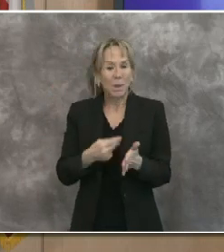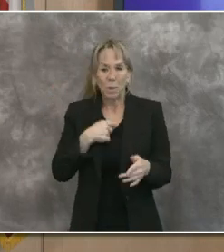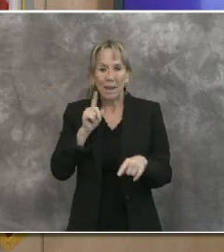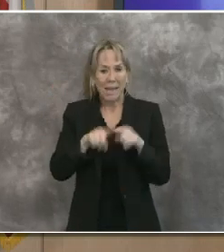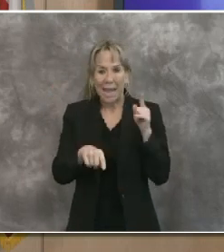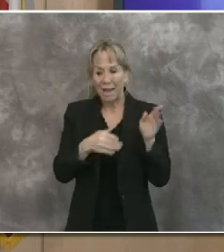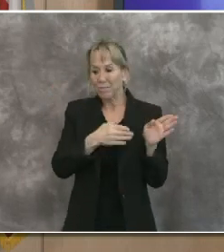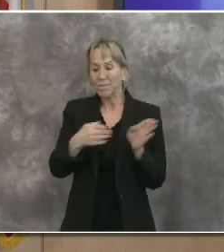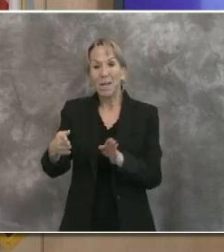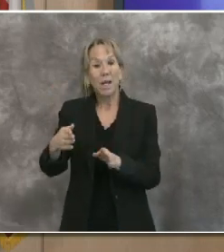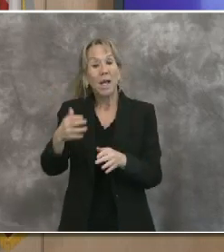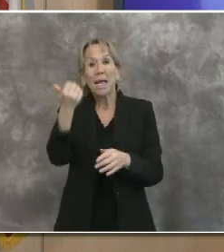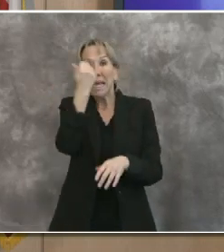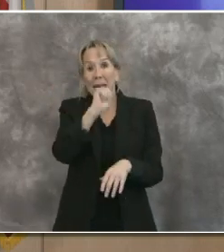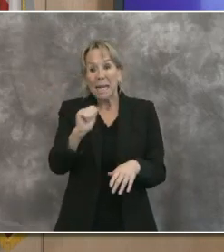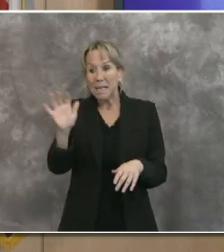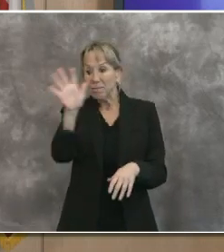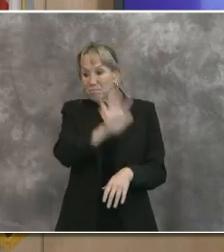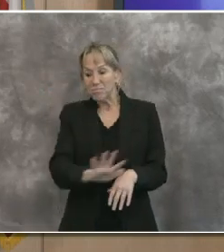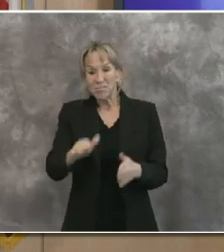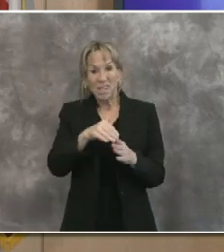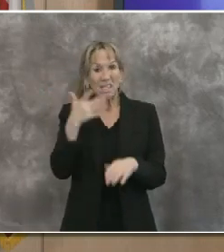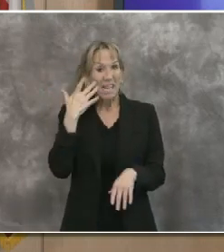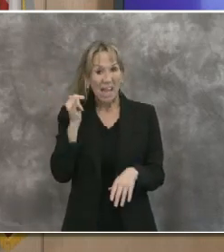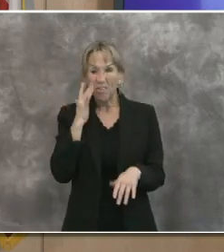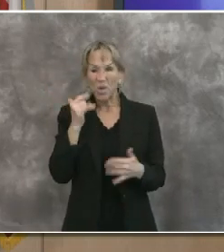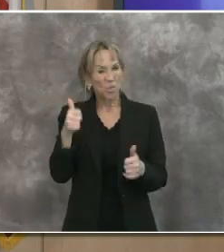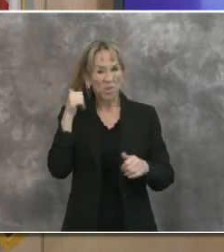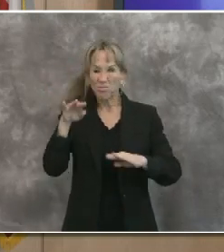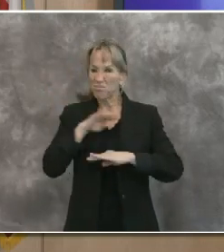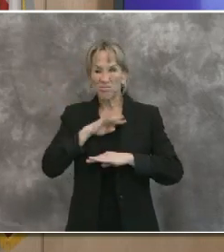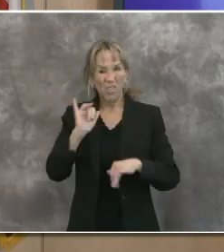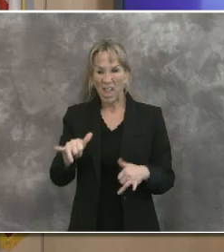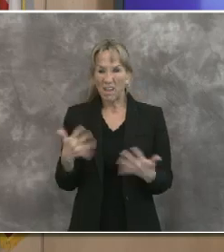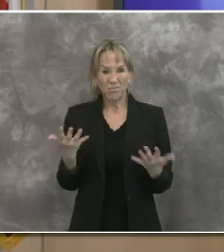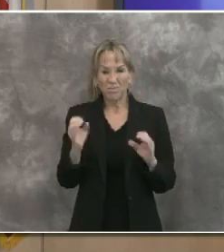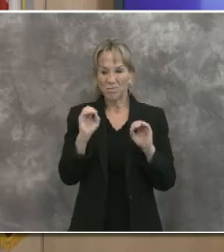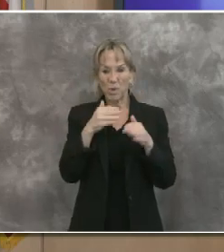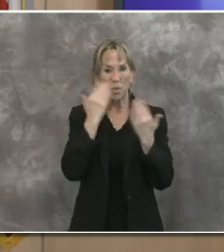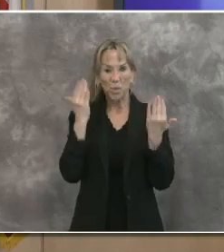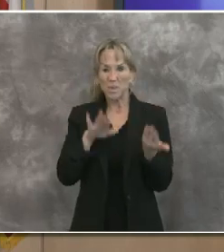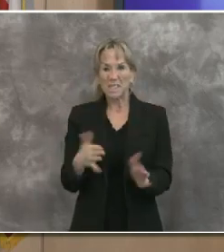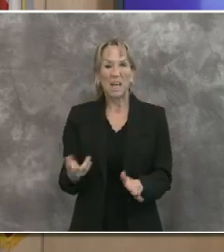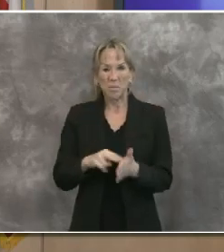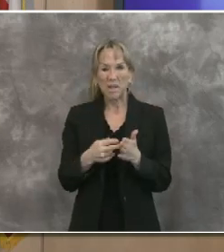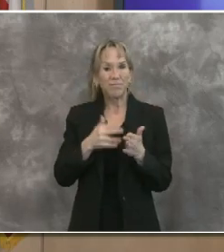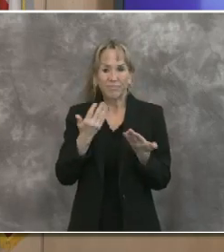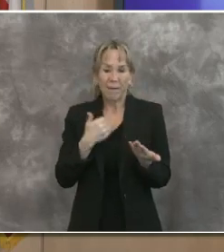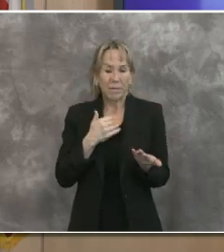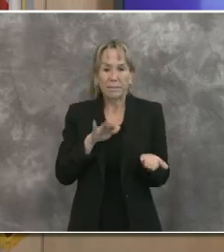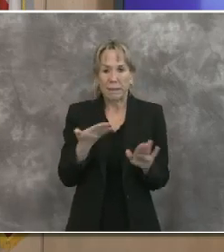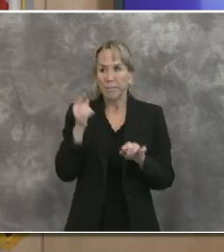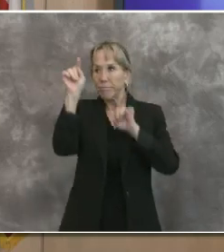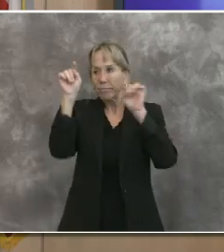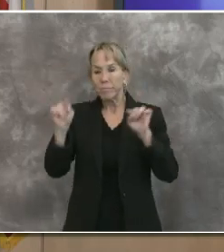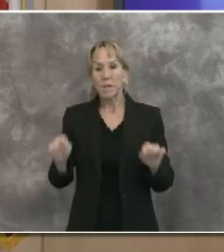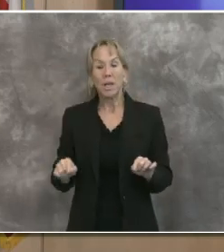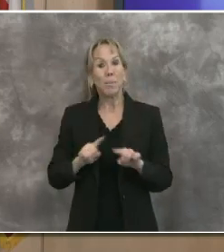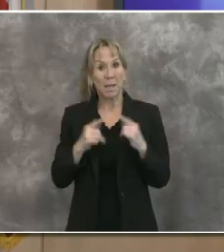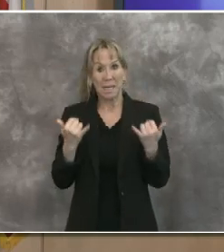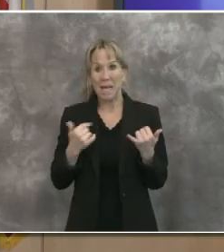county anywhere in California will meet that threshold either. And so that doesn't mean that we aren't doing everything we can to get PPE up and